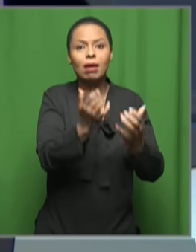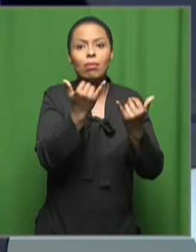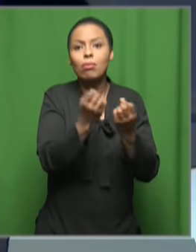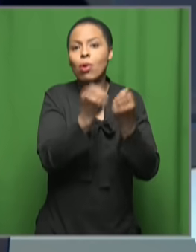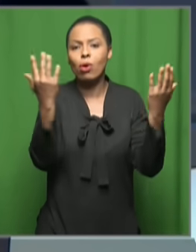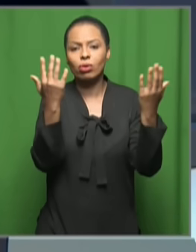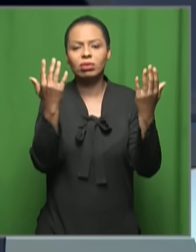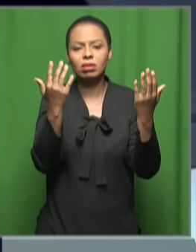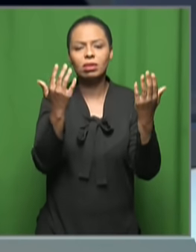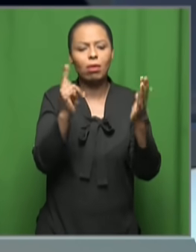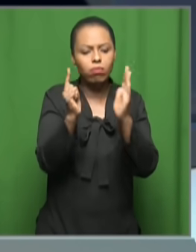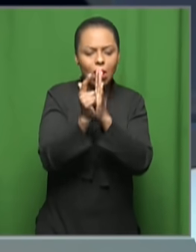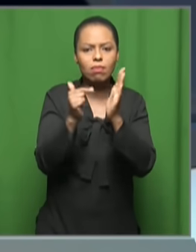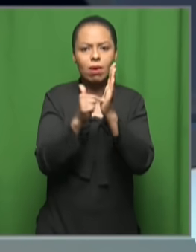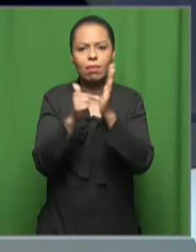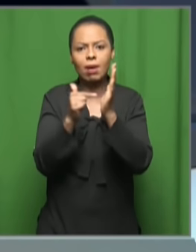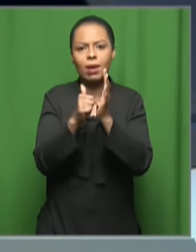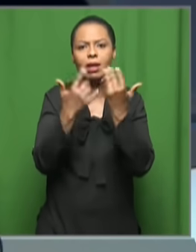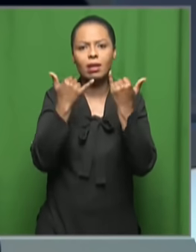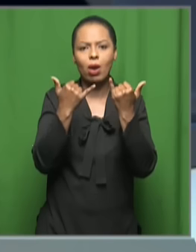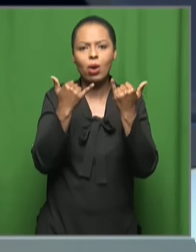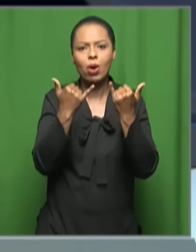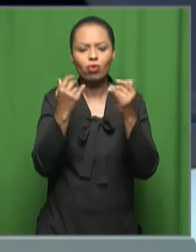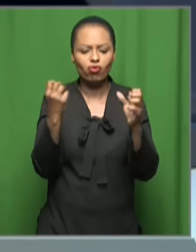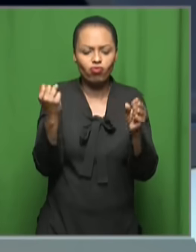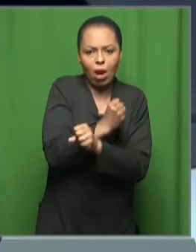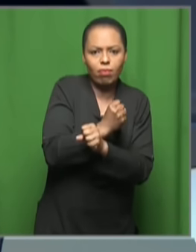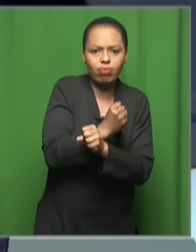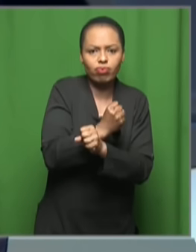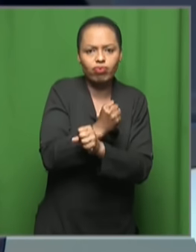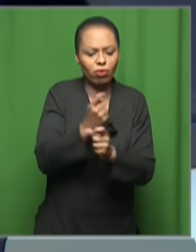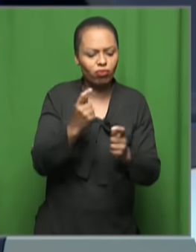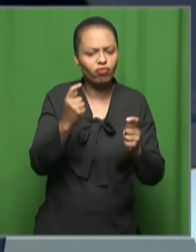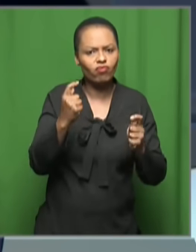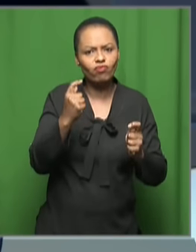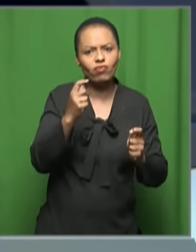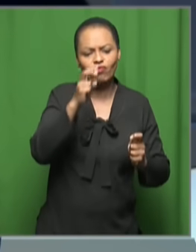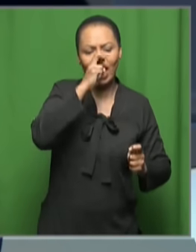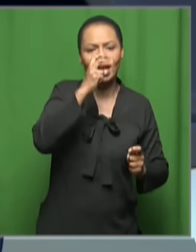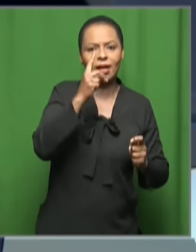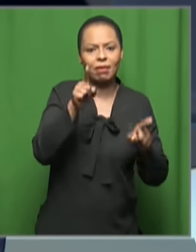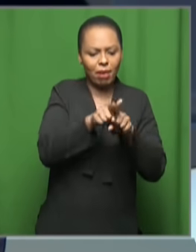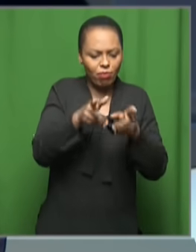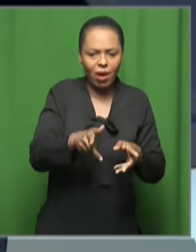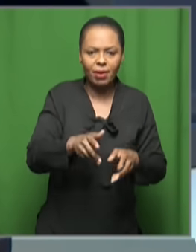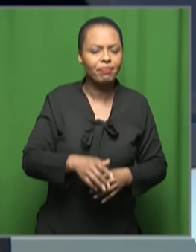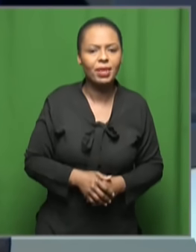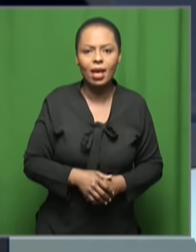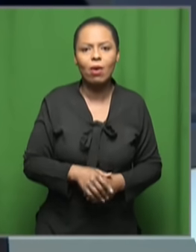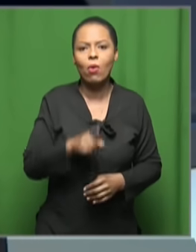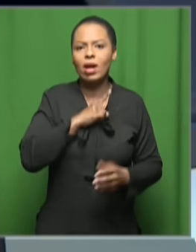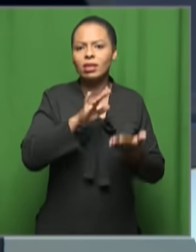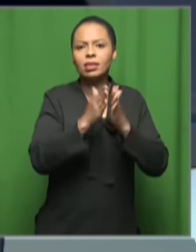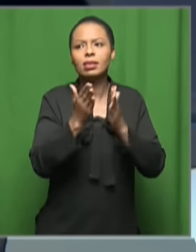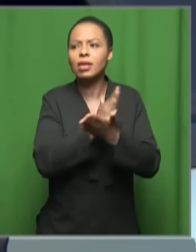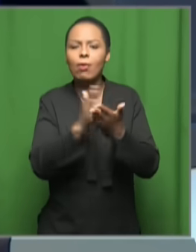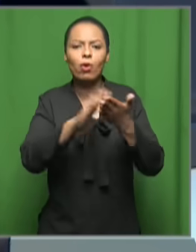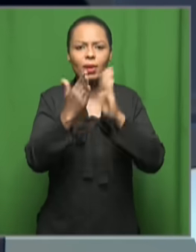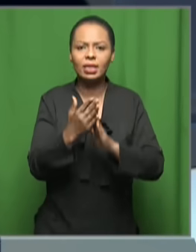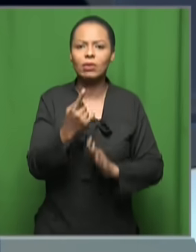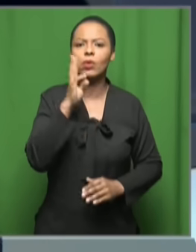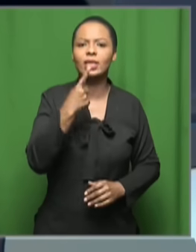illegitimate in terms of its hegemony. It's not so much hegemonic. You know, there are certain communities where people will say, I